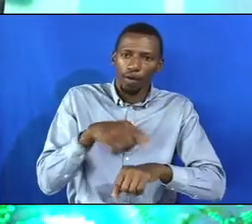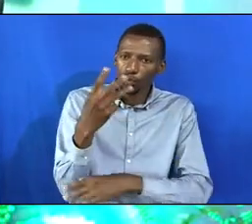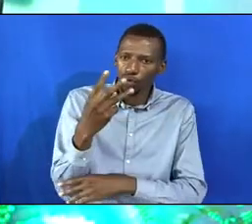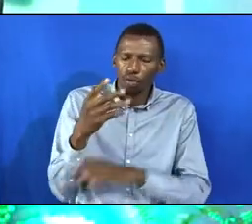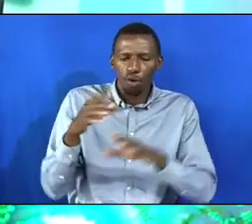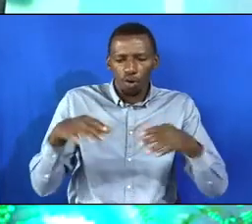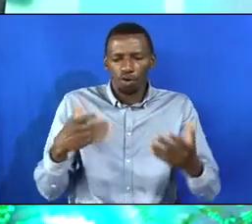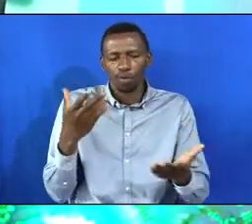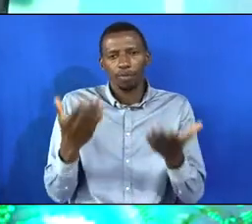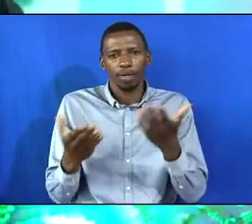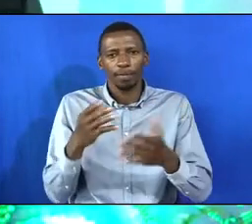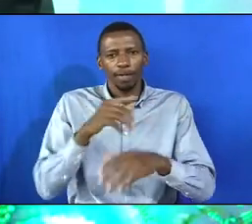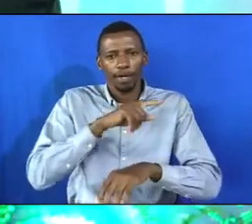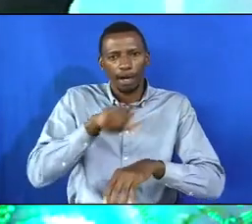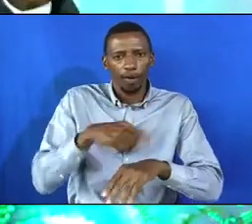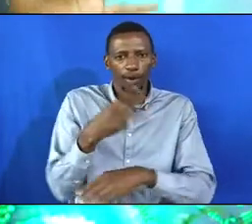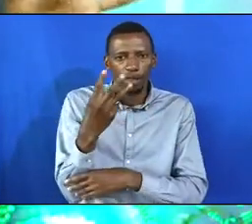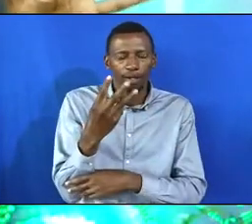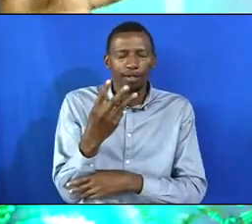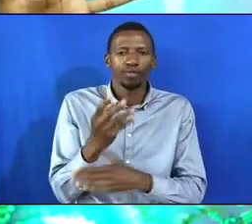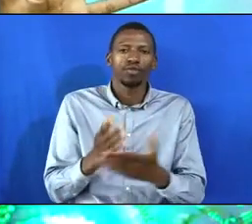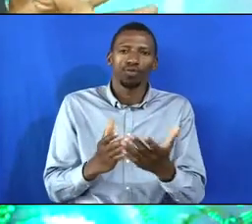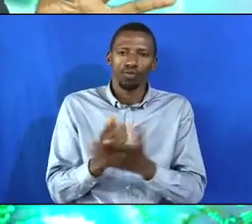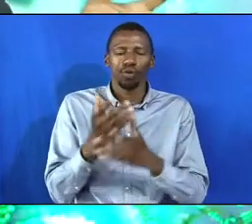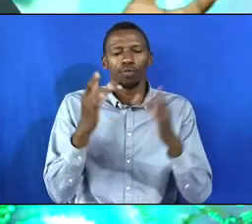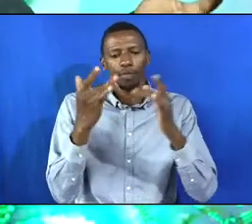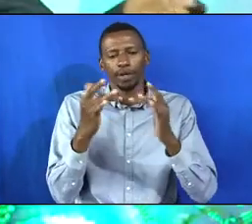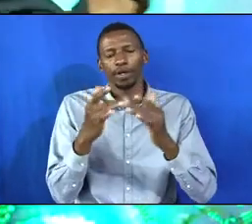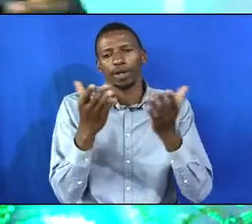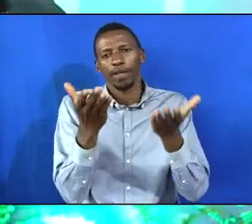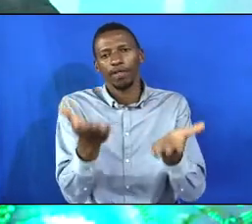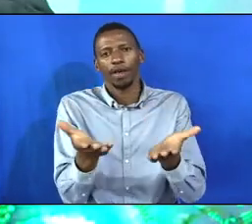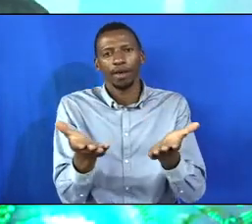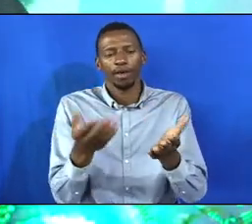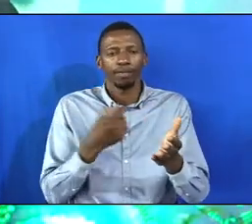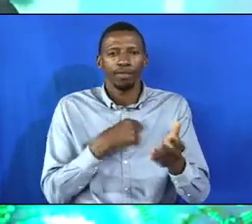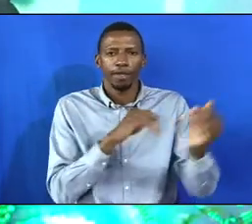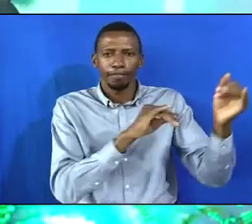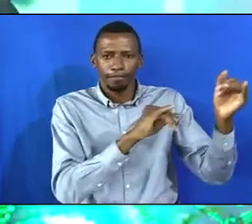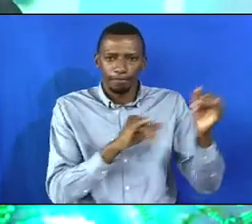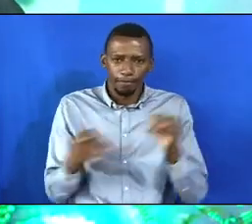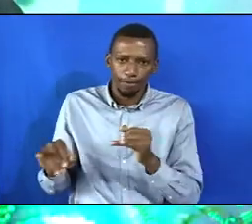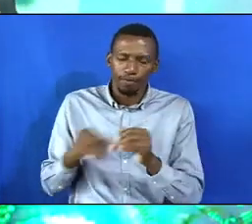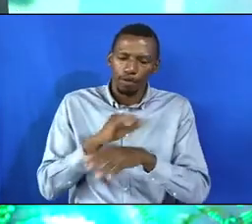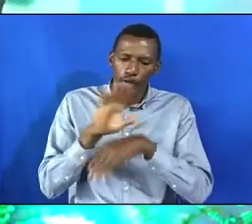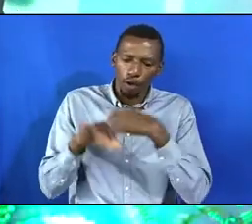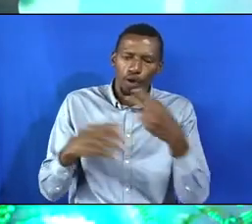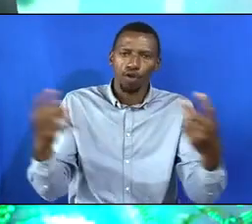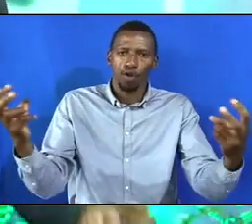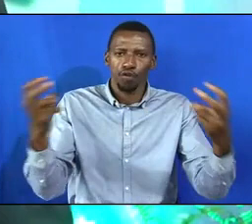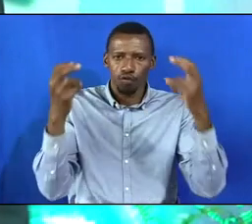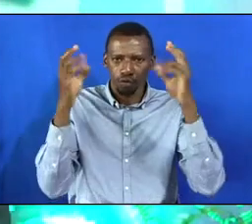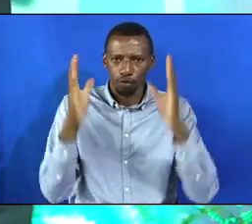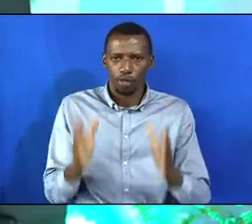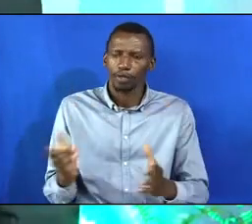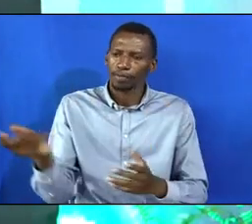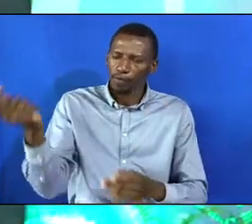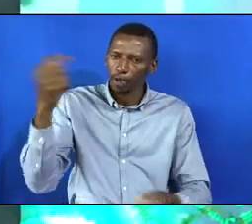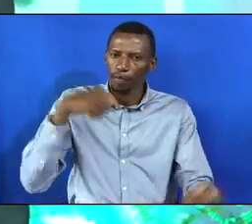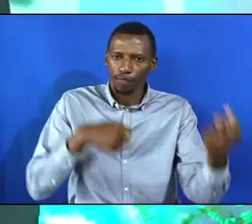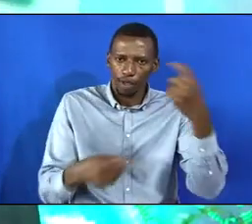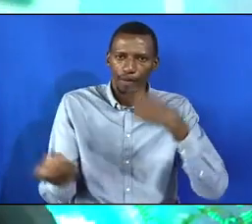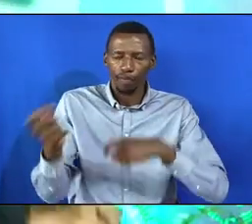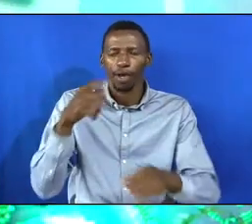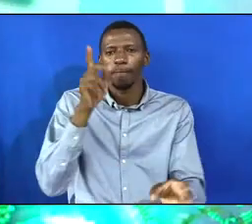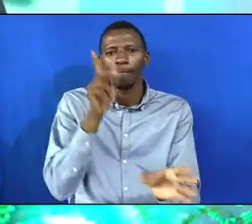to 3 hours, it's going to be an online program, and I'm inviting all viewers, come and participate as we seek